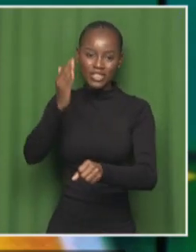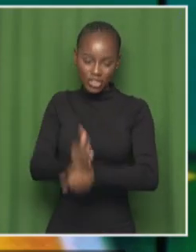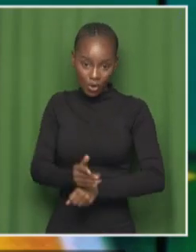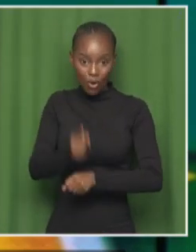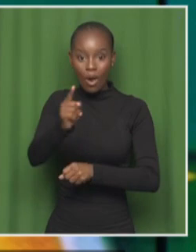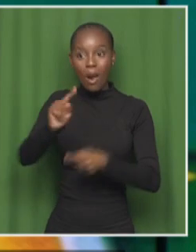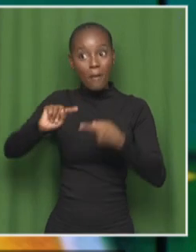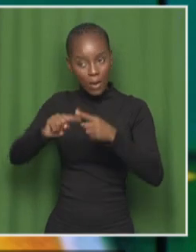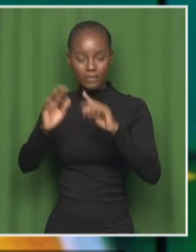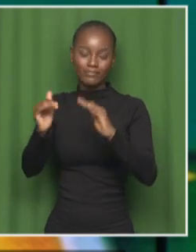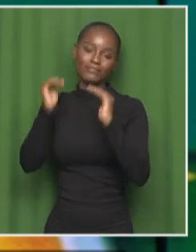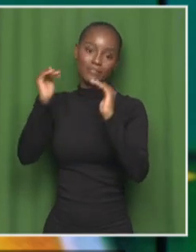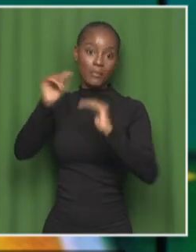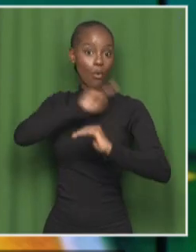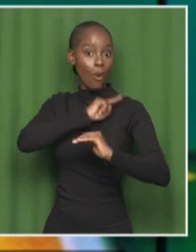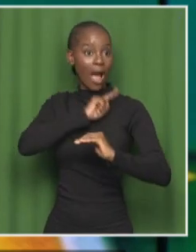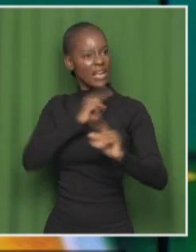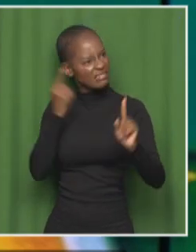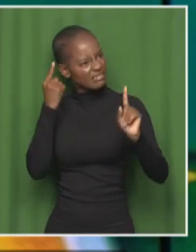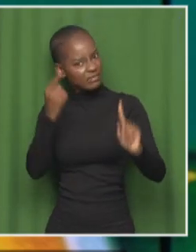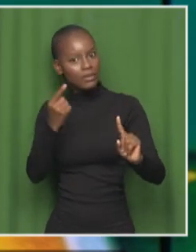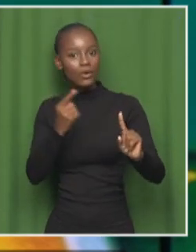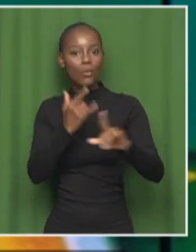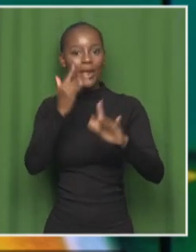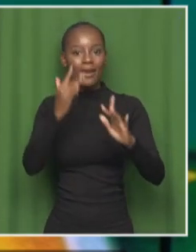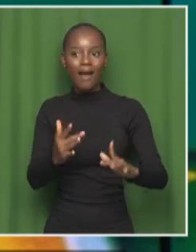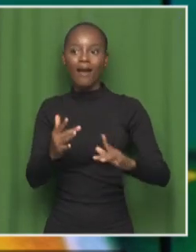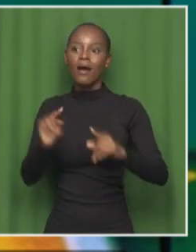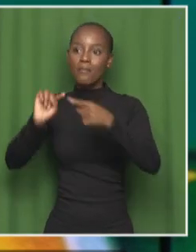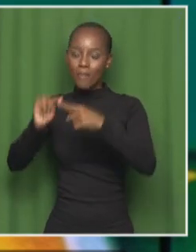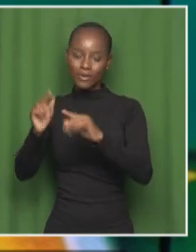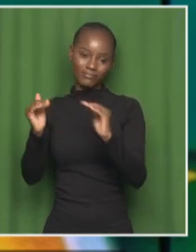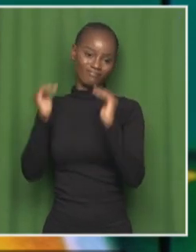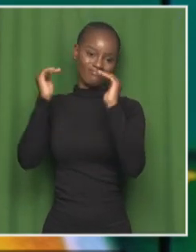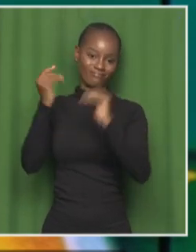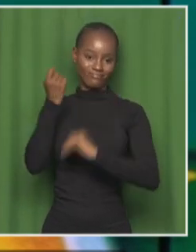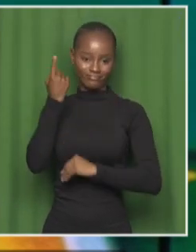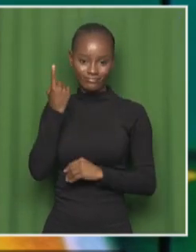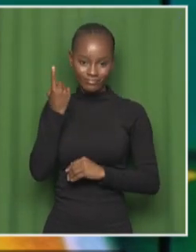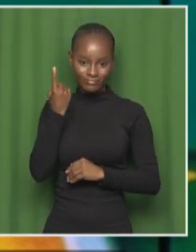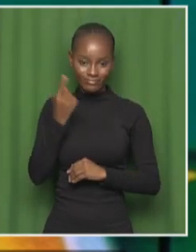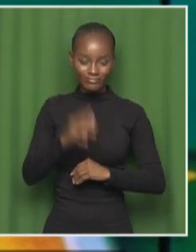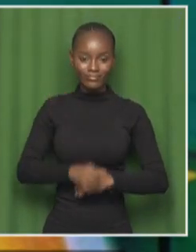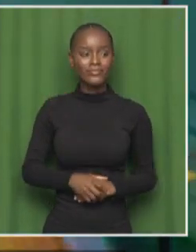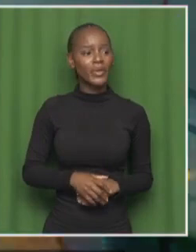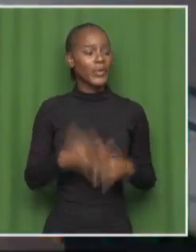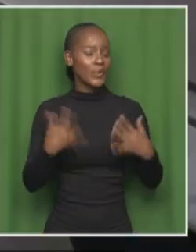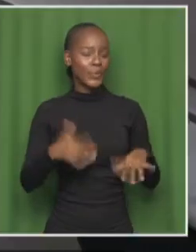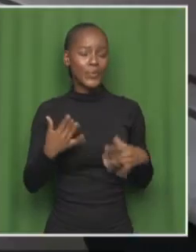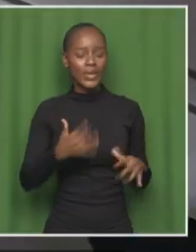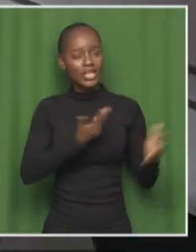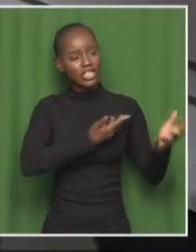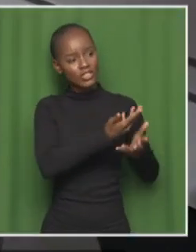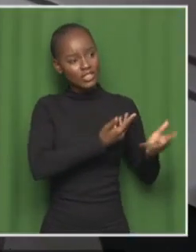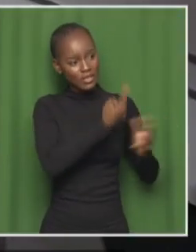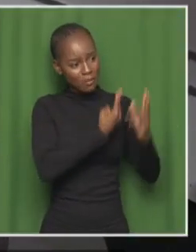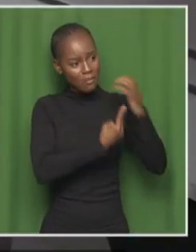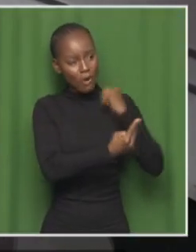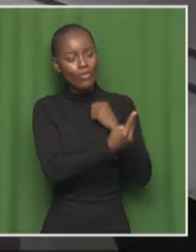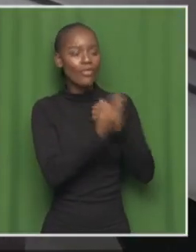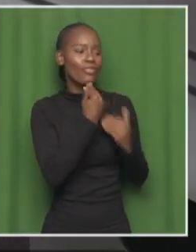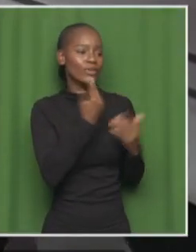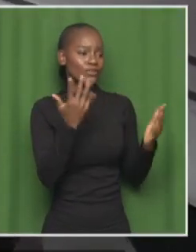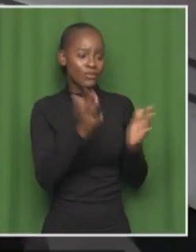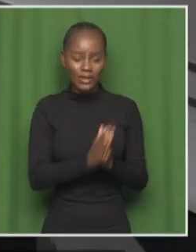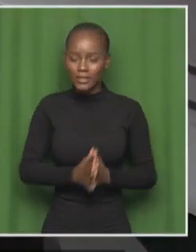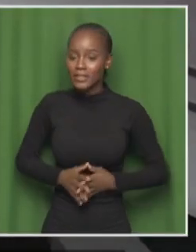the highest is the winner. So we teach them all the strategy towards that objective. Gentlemen, great chatting to you. Thank you so much for your time. Thank you. Thanks. All